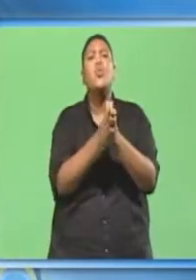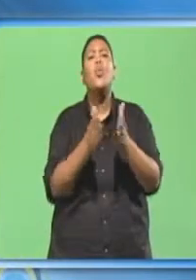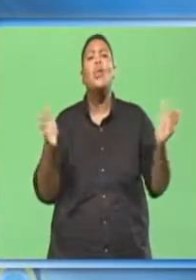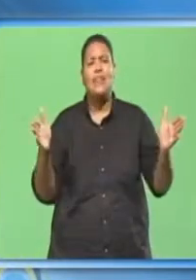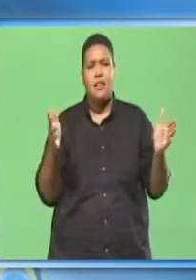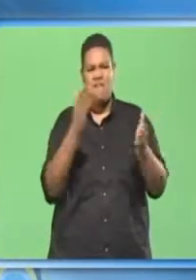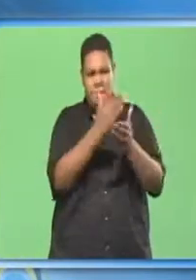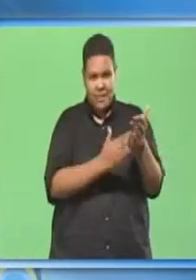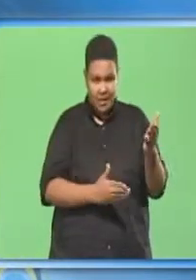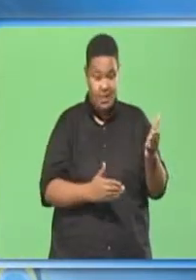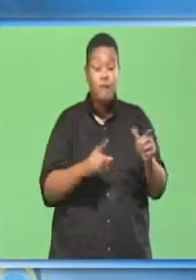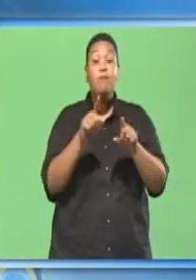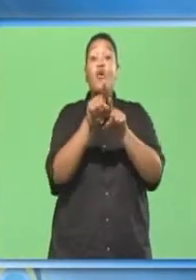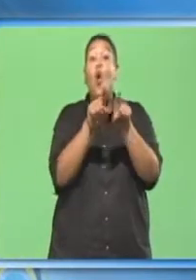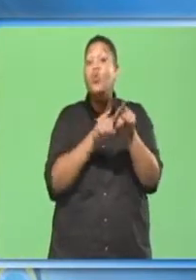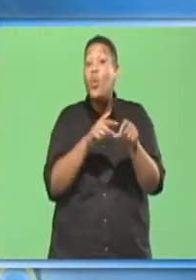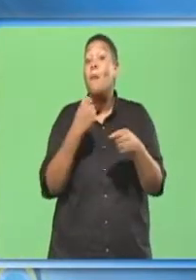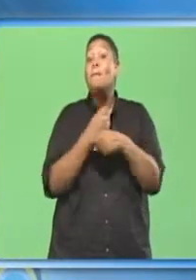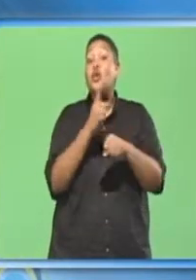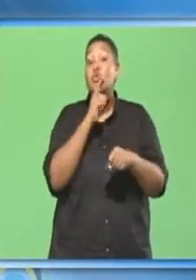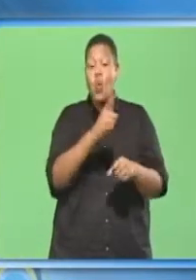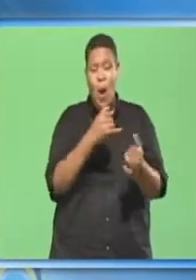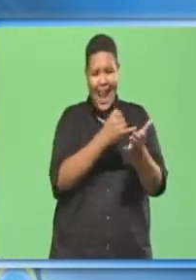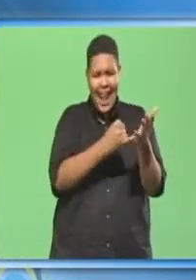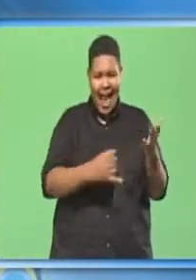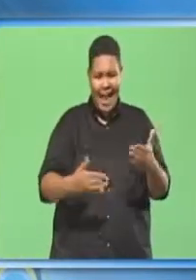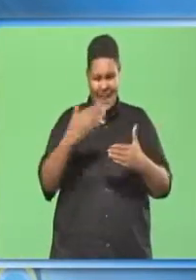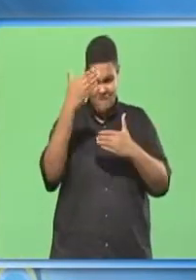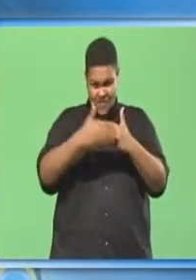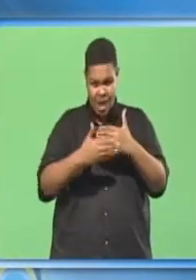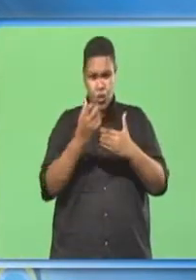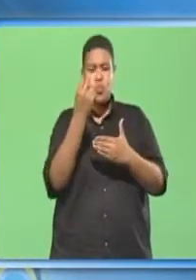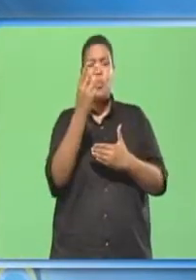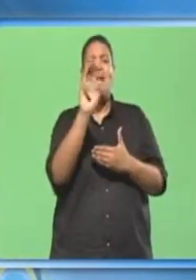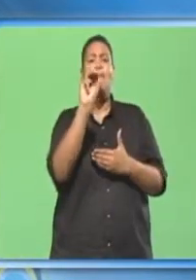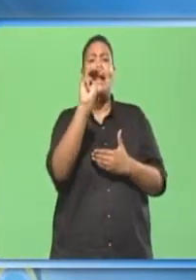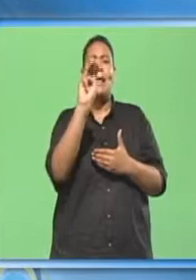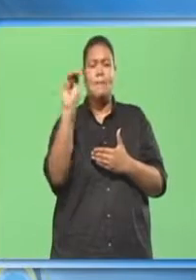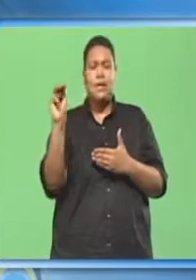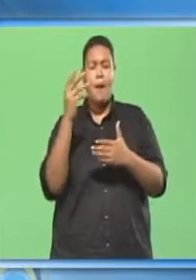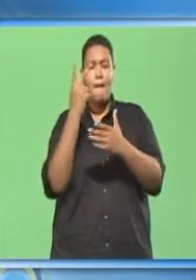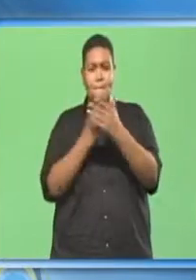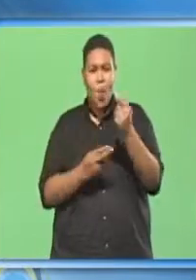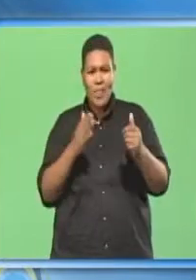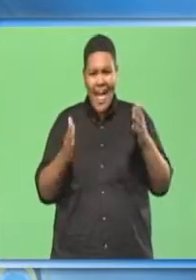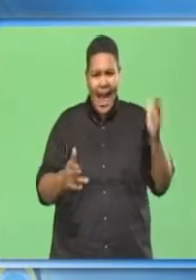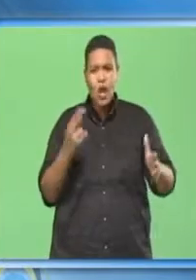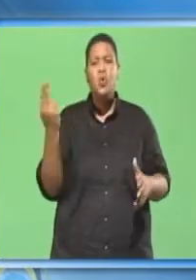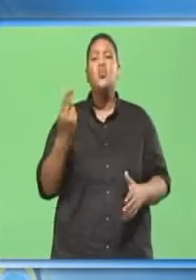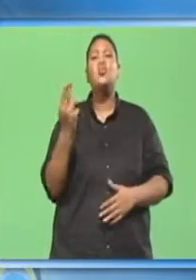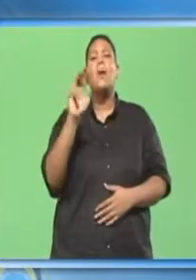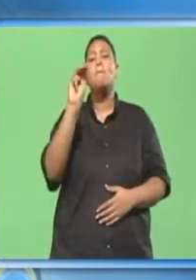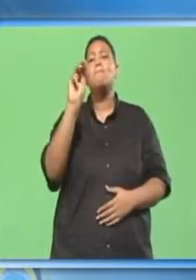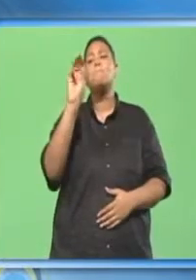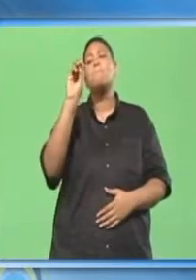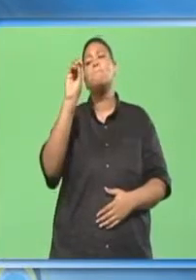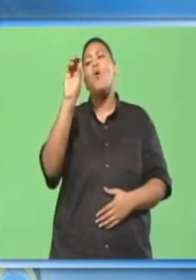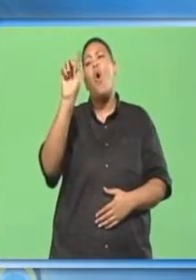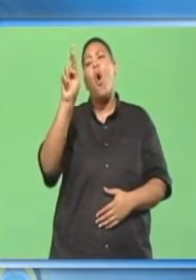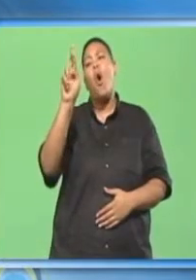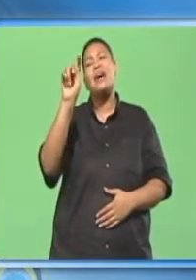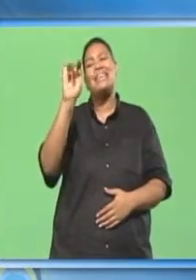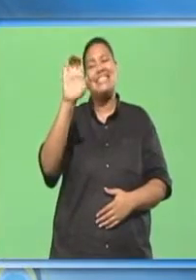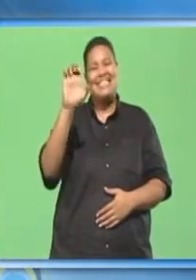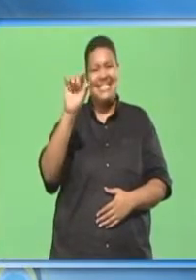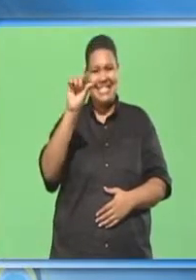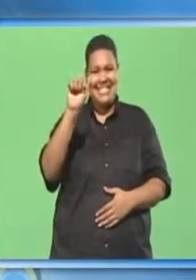piece. Also, mark lines on the face 12 mm from both ends using the mortise gauge.